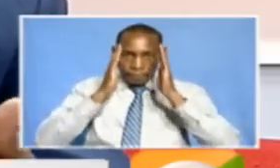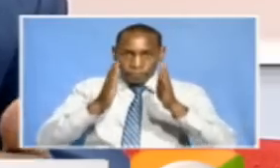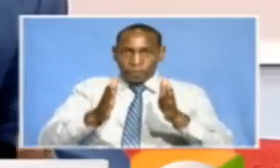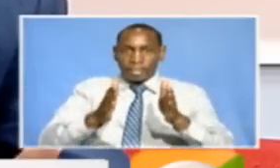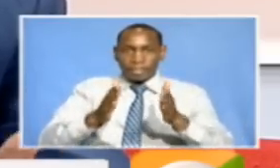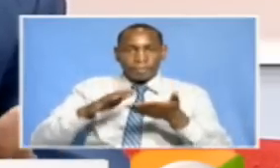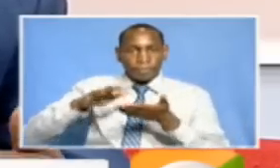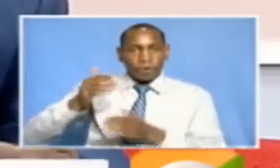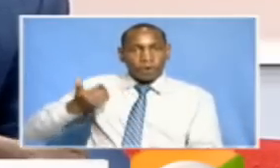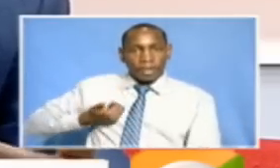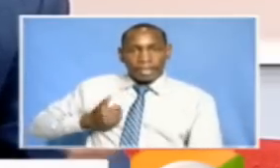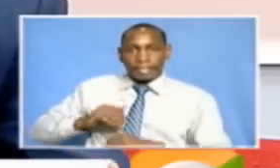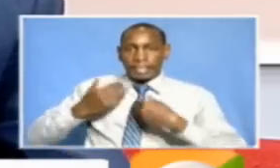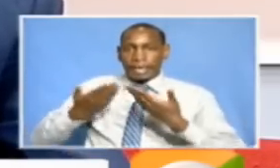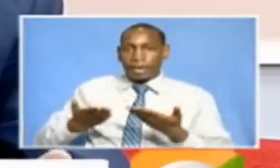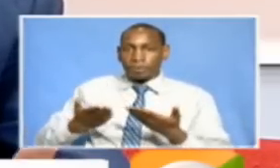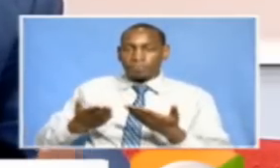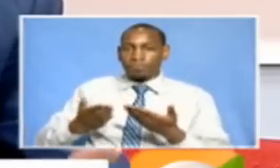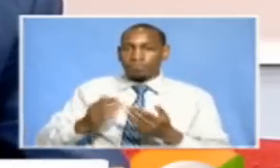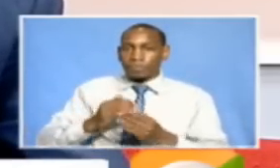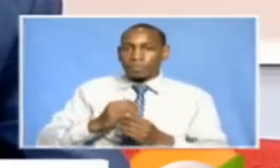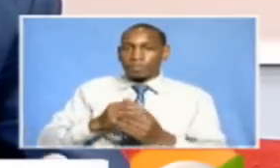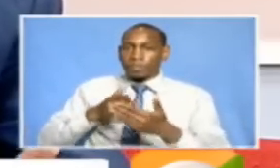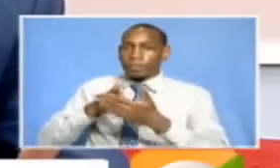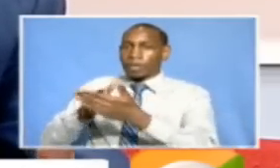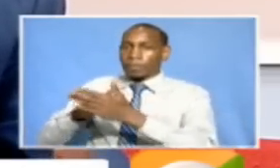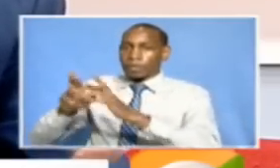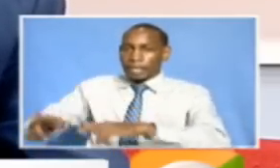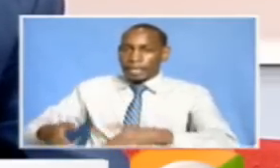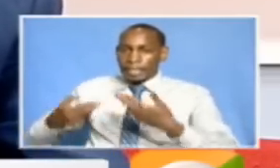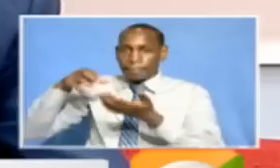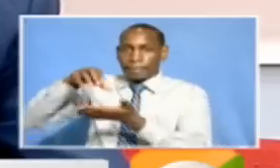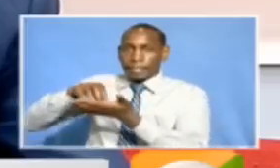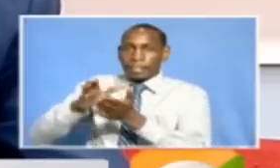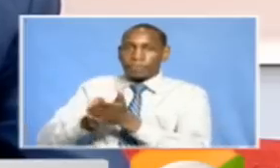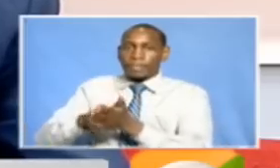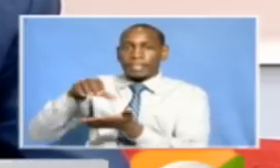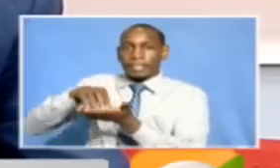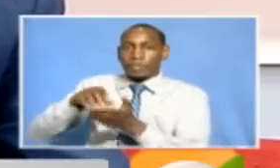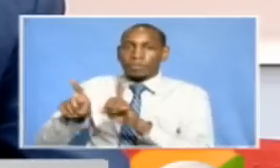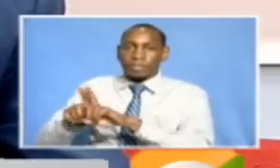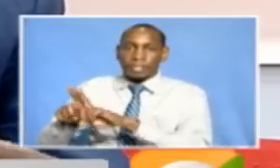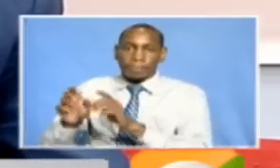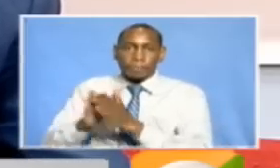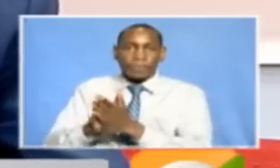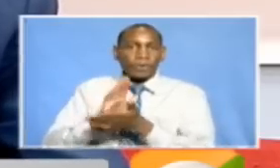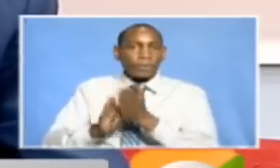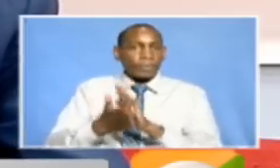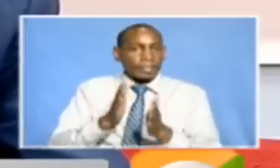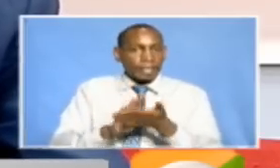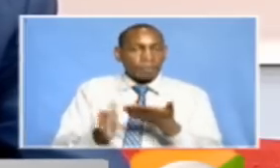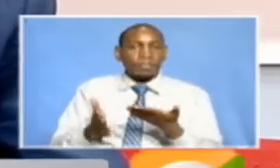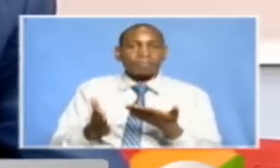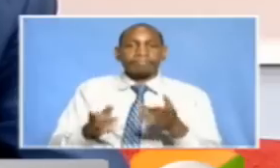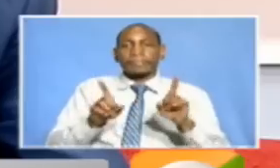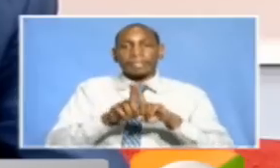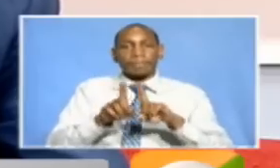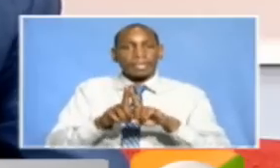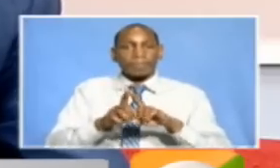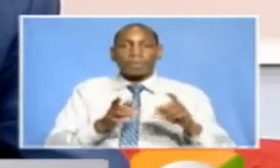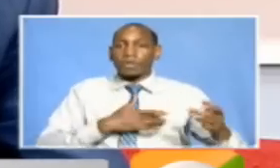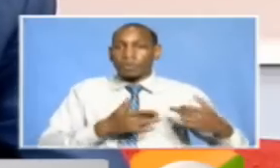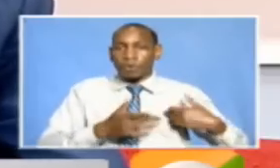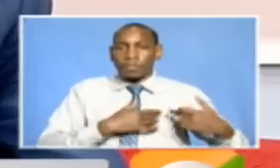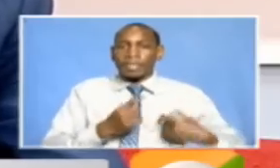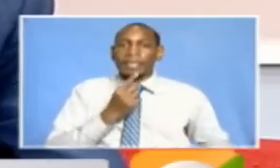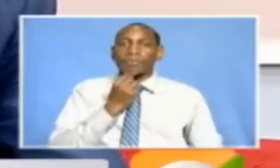largely on the girls on how to prevent, rape cases and such incidences without holding to account the